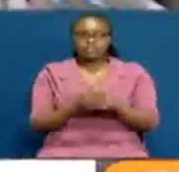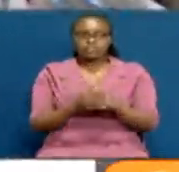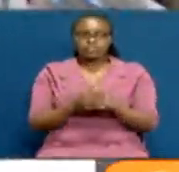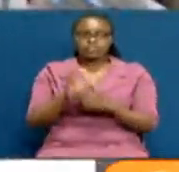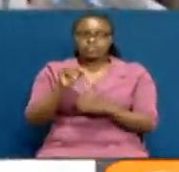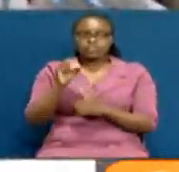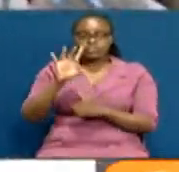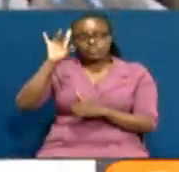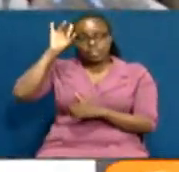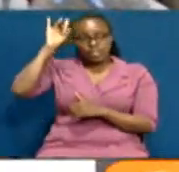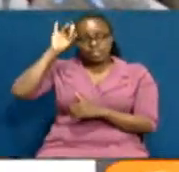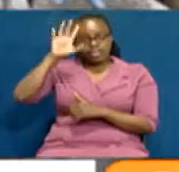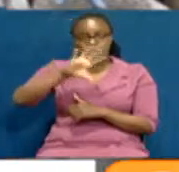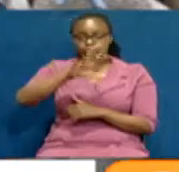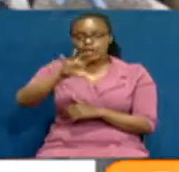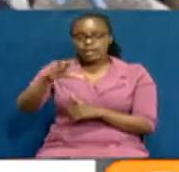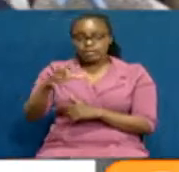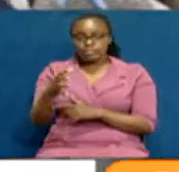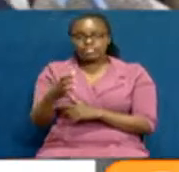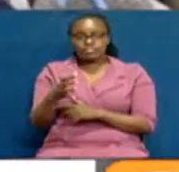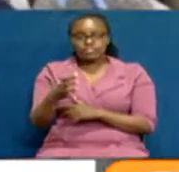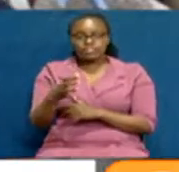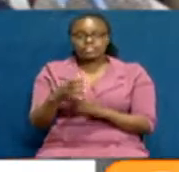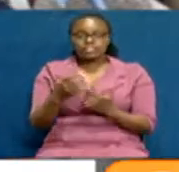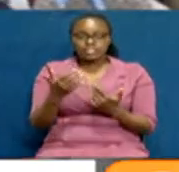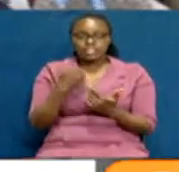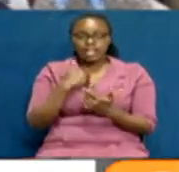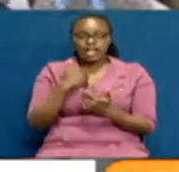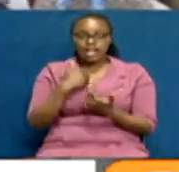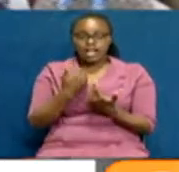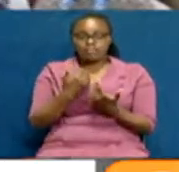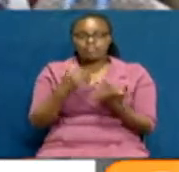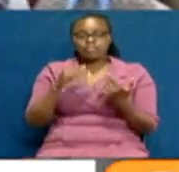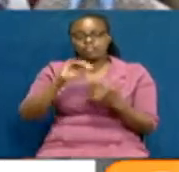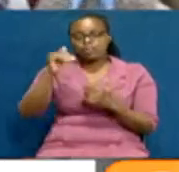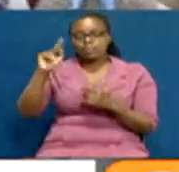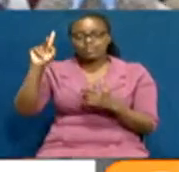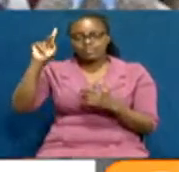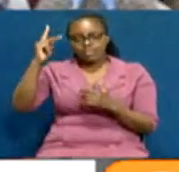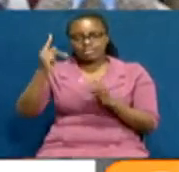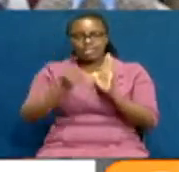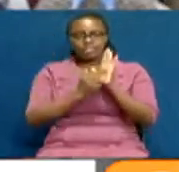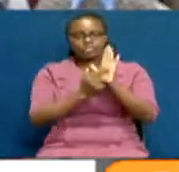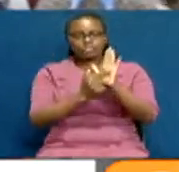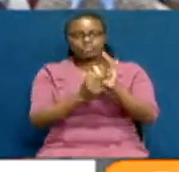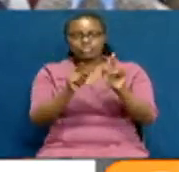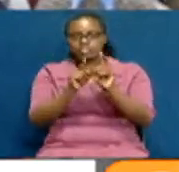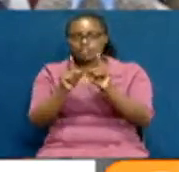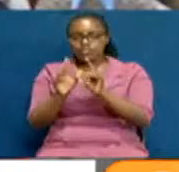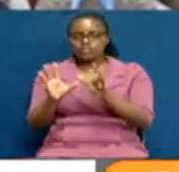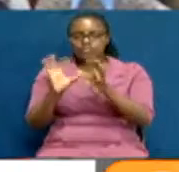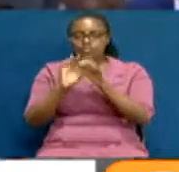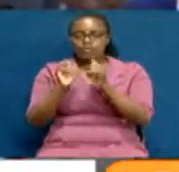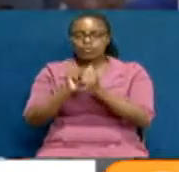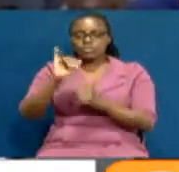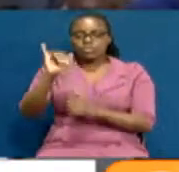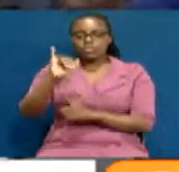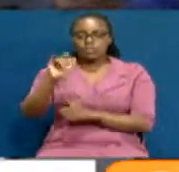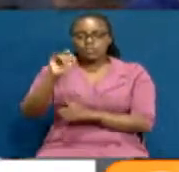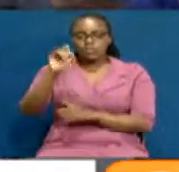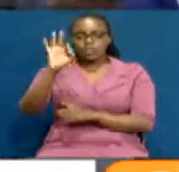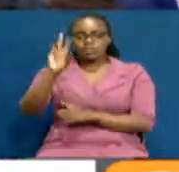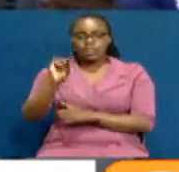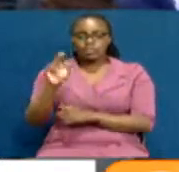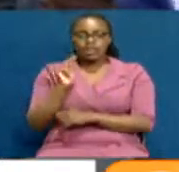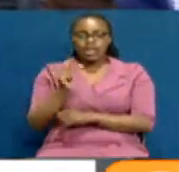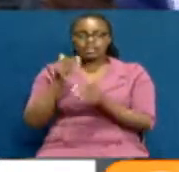Show Nyandarua County, ambayo ni road show ya wasanii wa Mount Kenya, kwa ushirikiano na Inooro. Siku ya leo